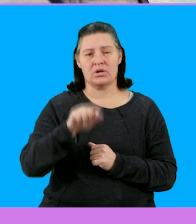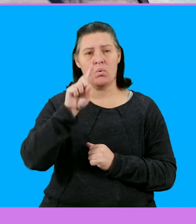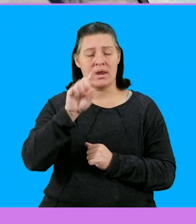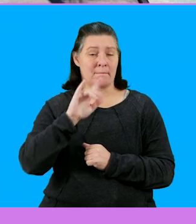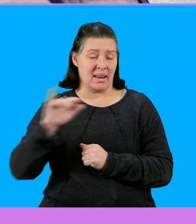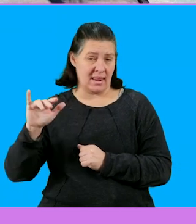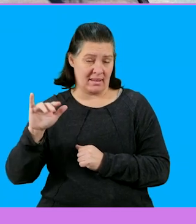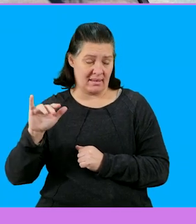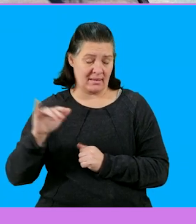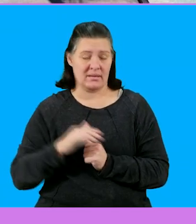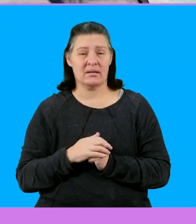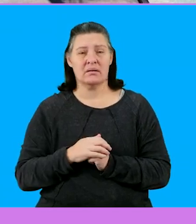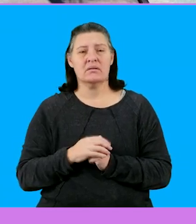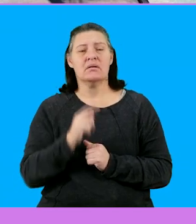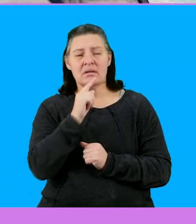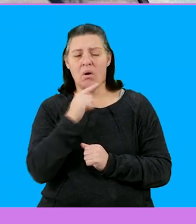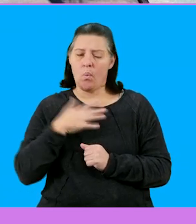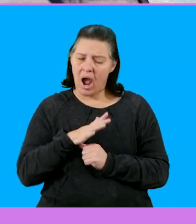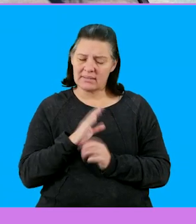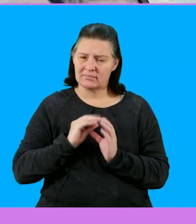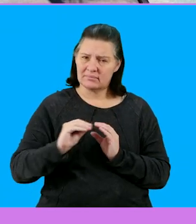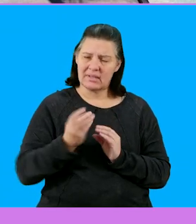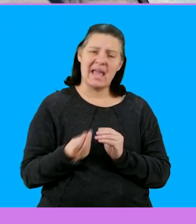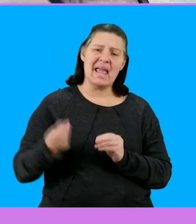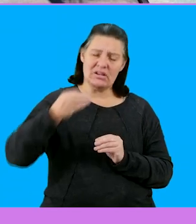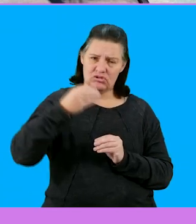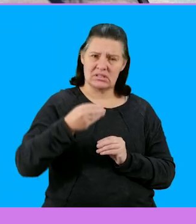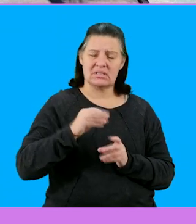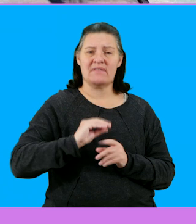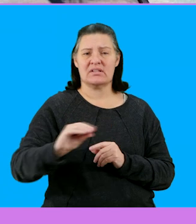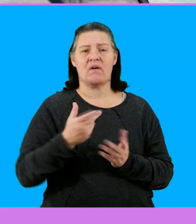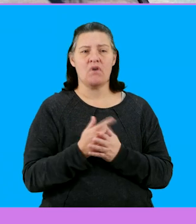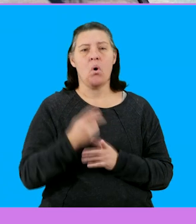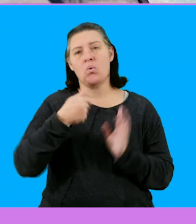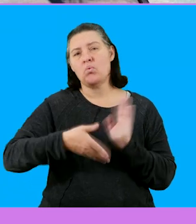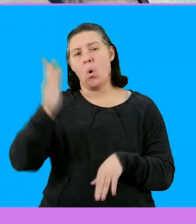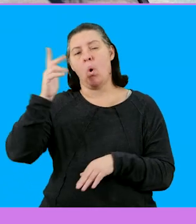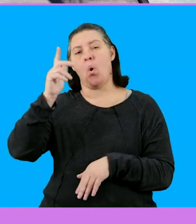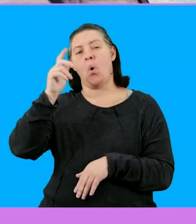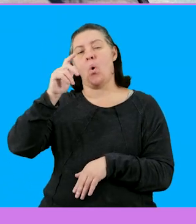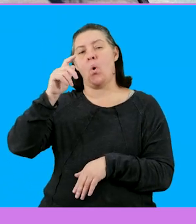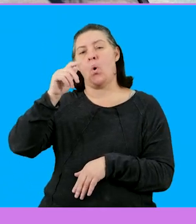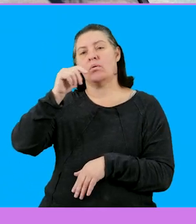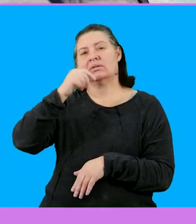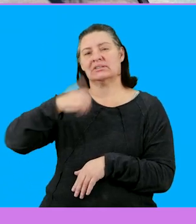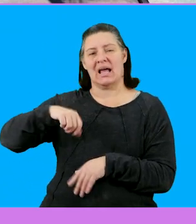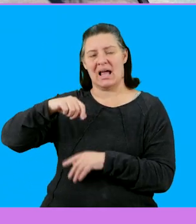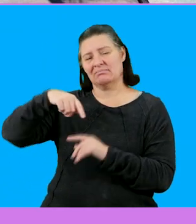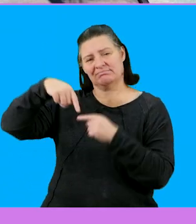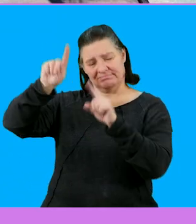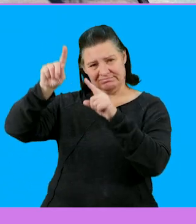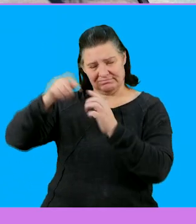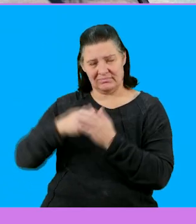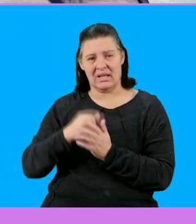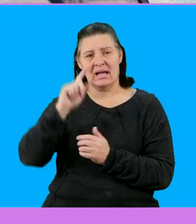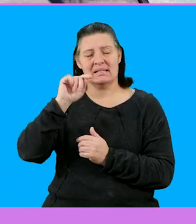1.1 million rand. Her plan is to use this interest on this investment for a trip to Thailand. She invested the money as